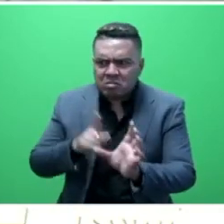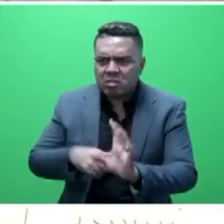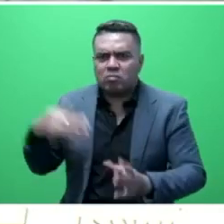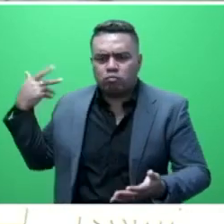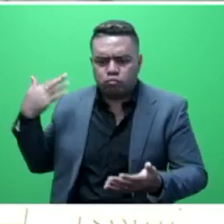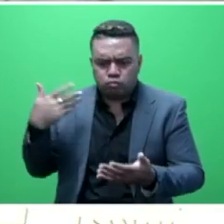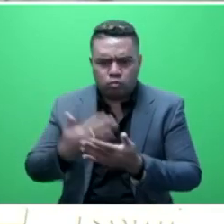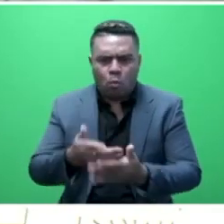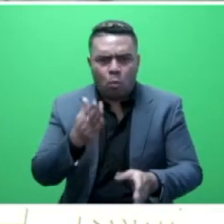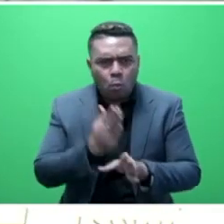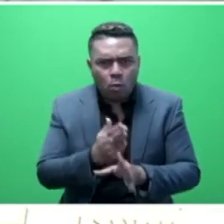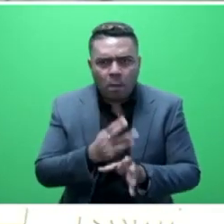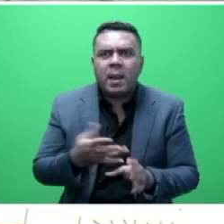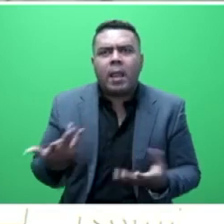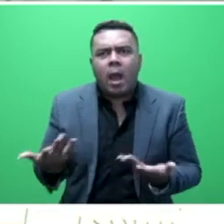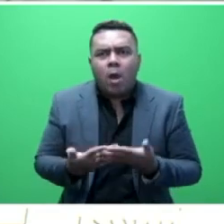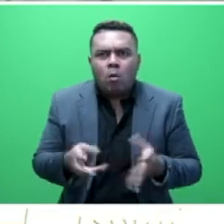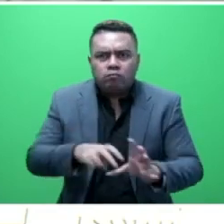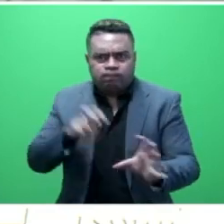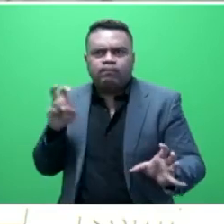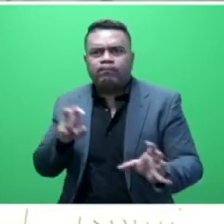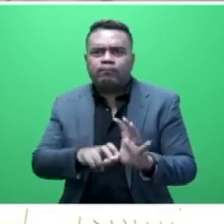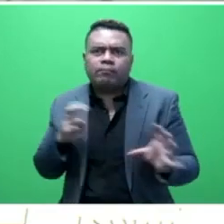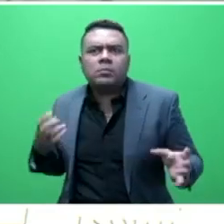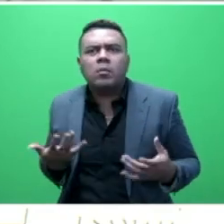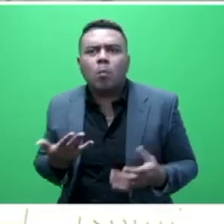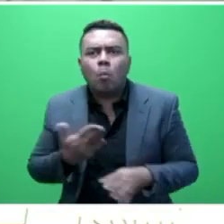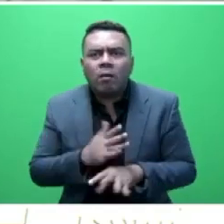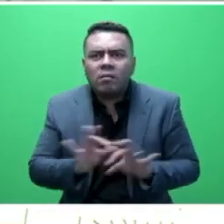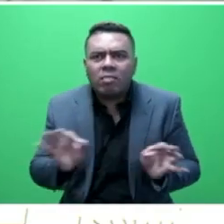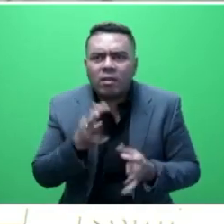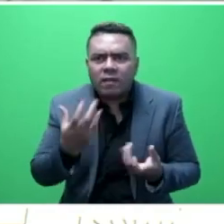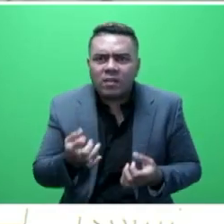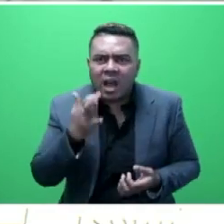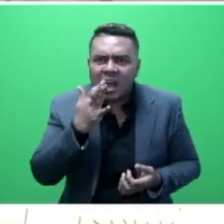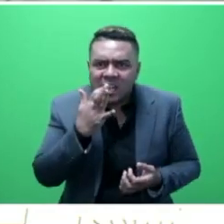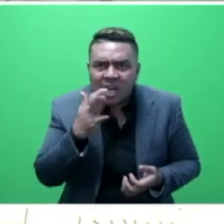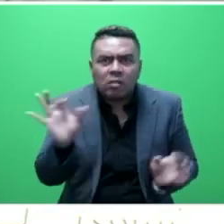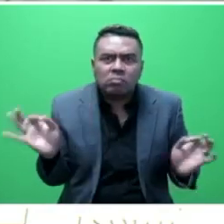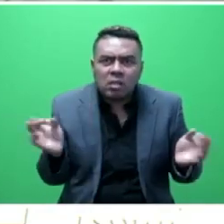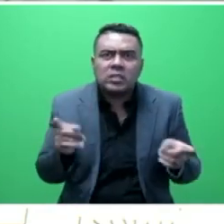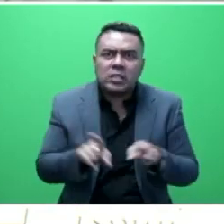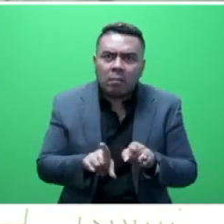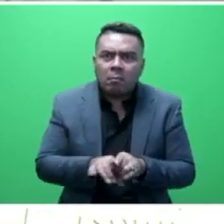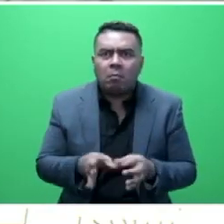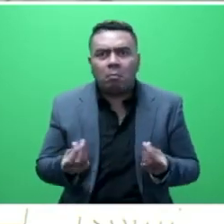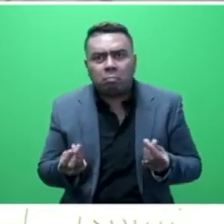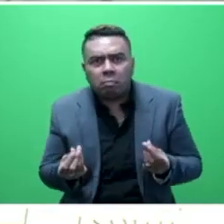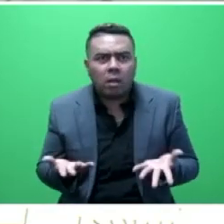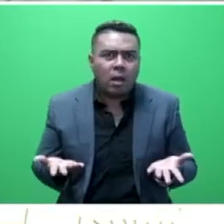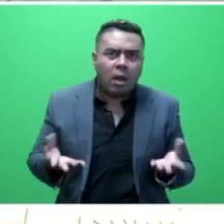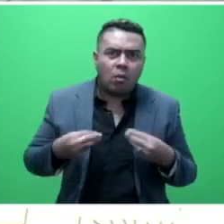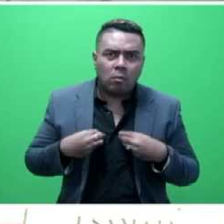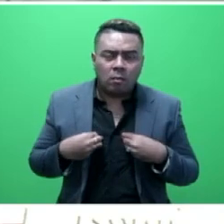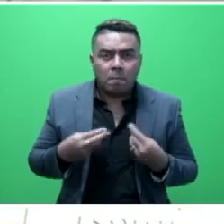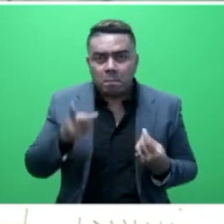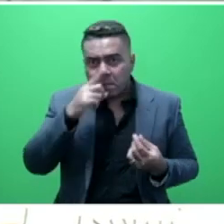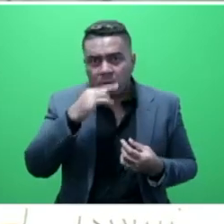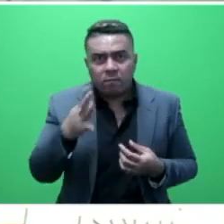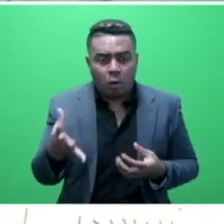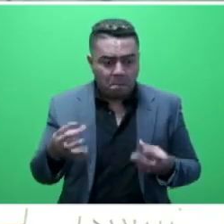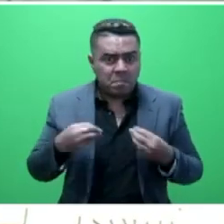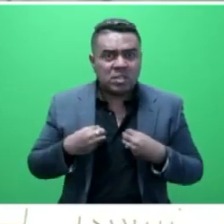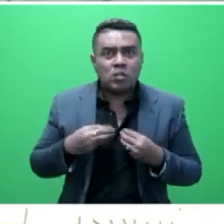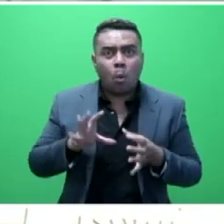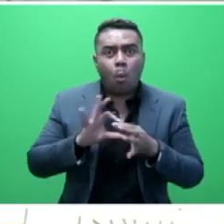disappeared, Fijians whose shops have been shuttered, and whose life savings are in jeopardy. These breadwinners and business